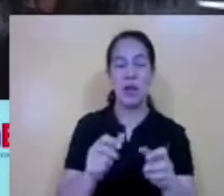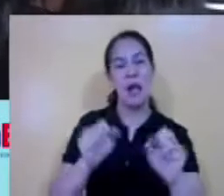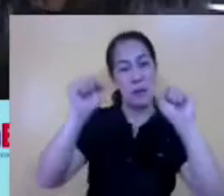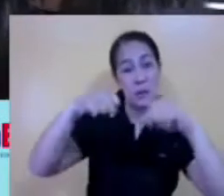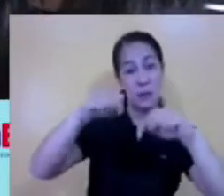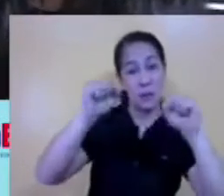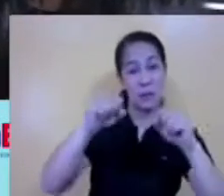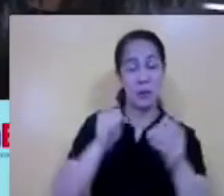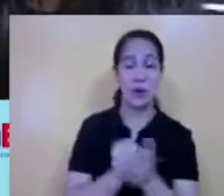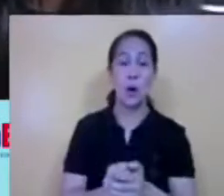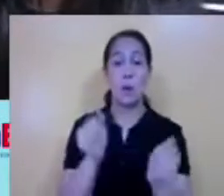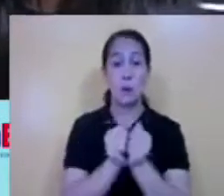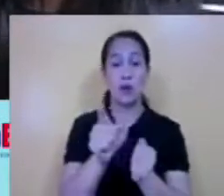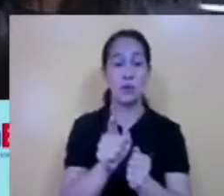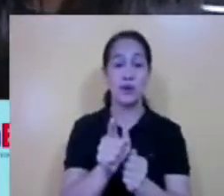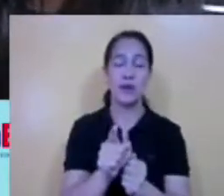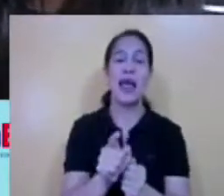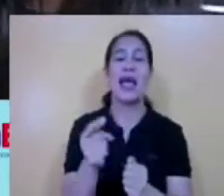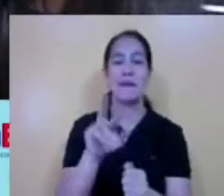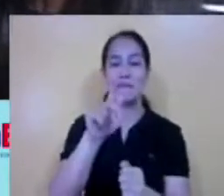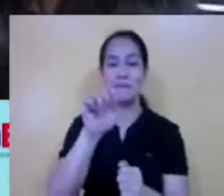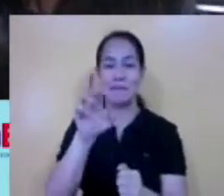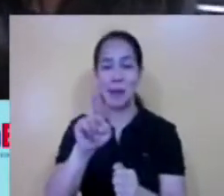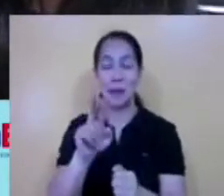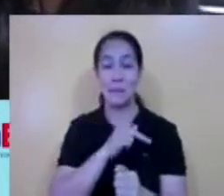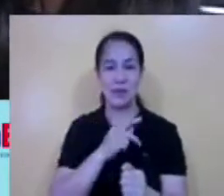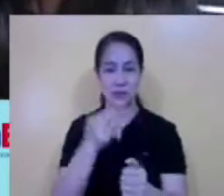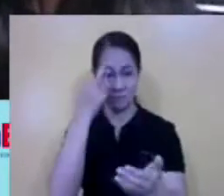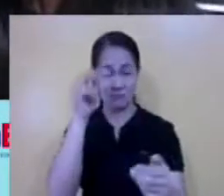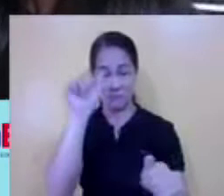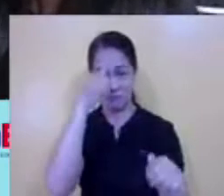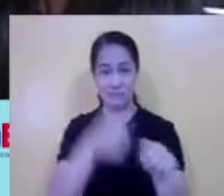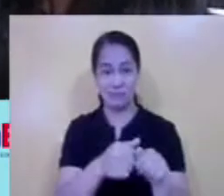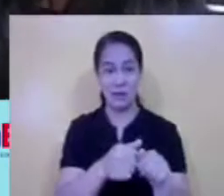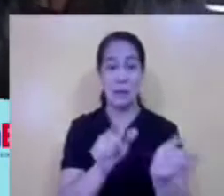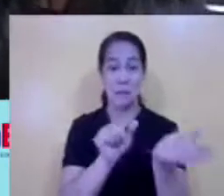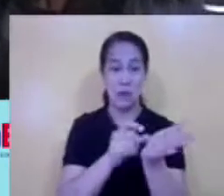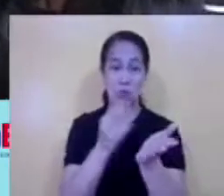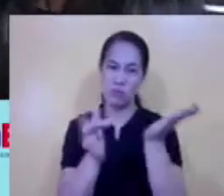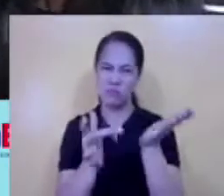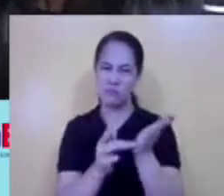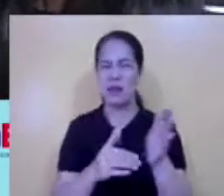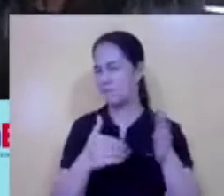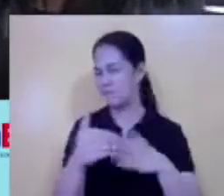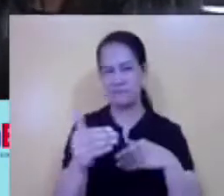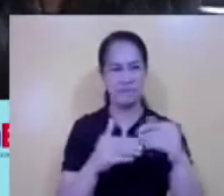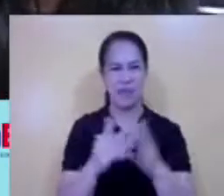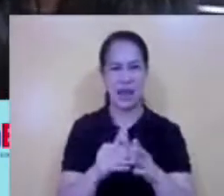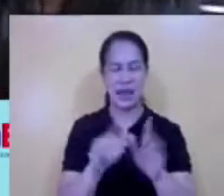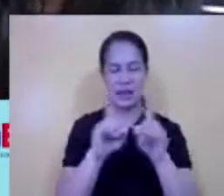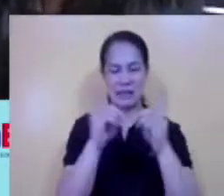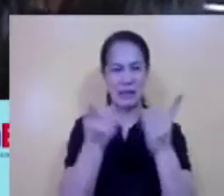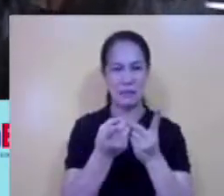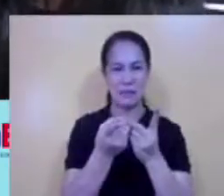your respective raters. So please take a note of that. Print or digital, as far as our DepEd memorandum is concerned,